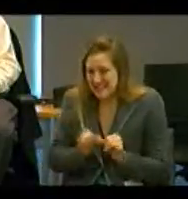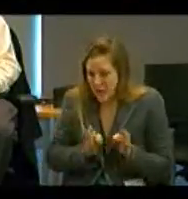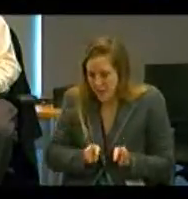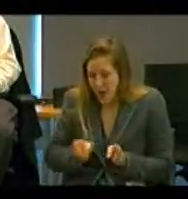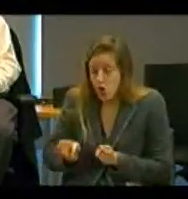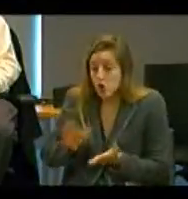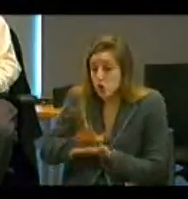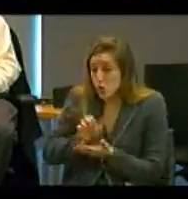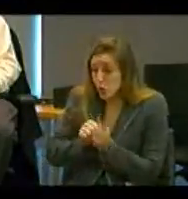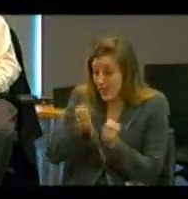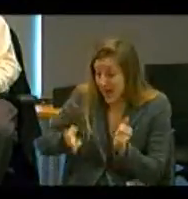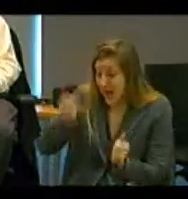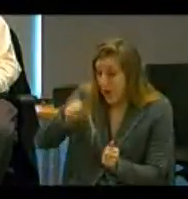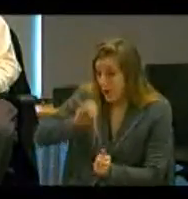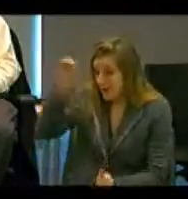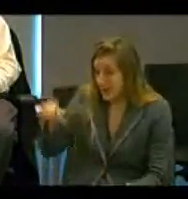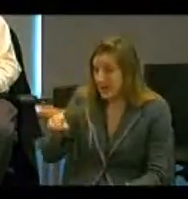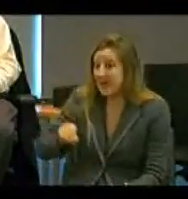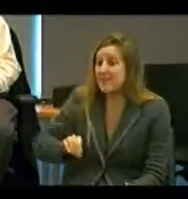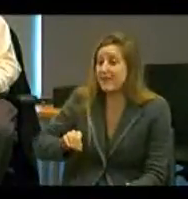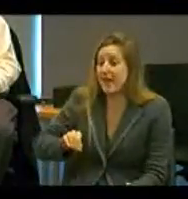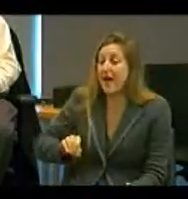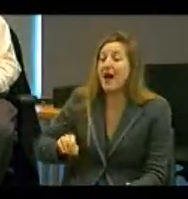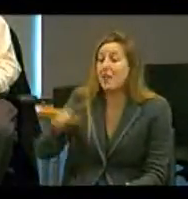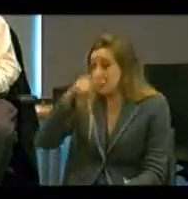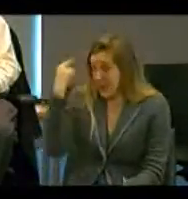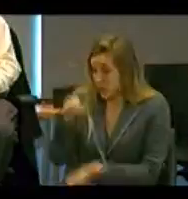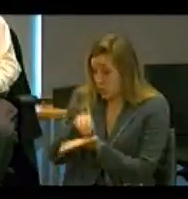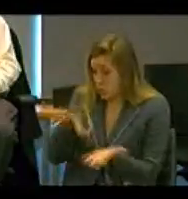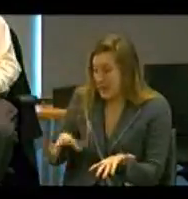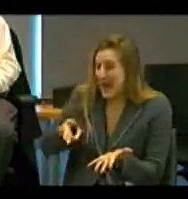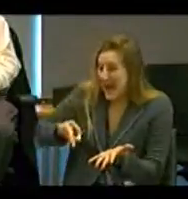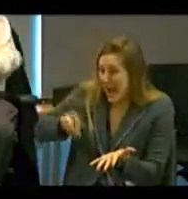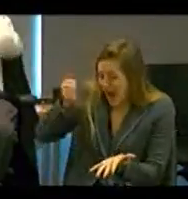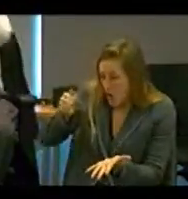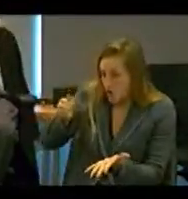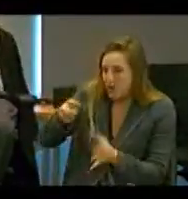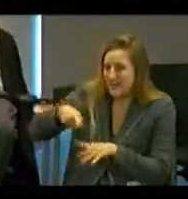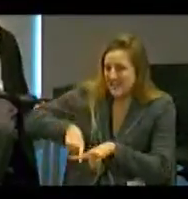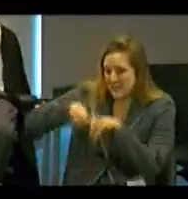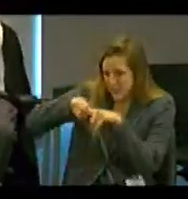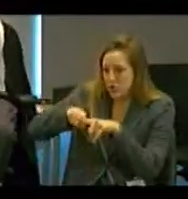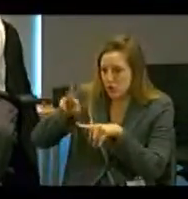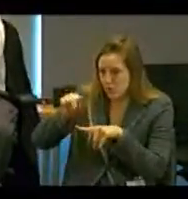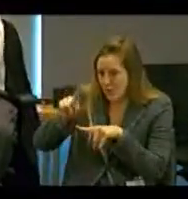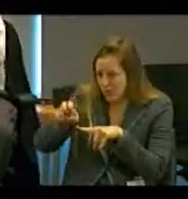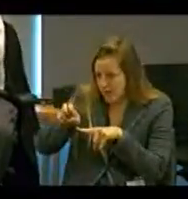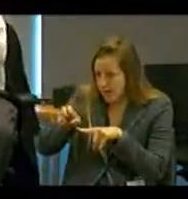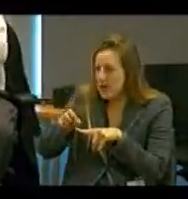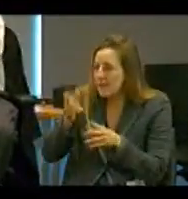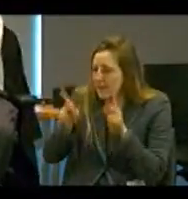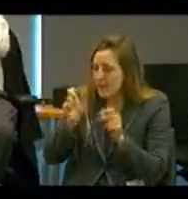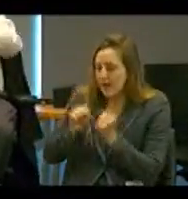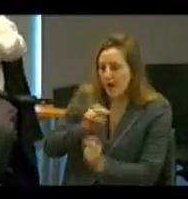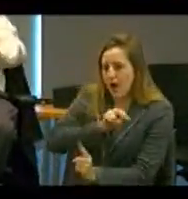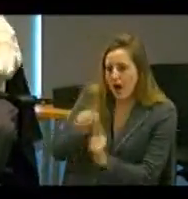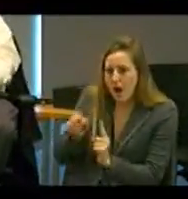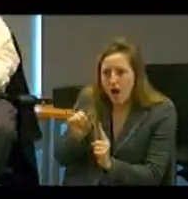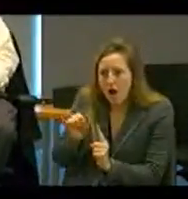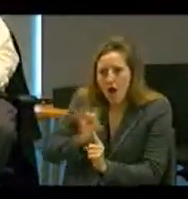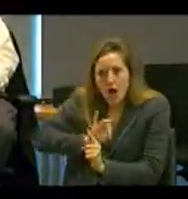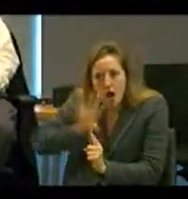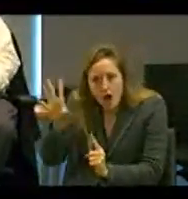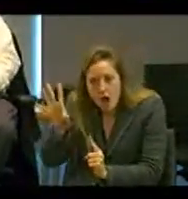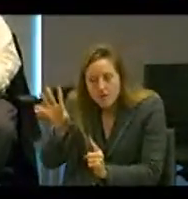schools with higher percentages of African-American students have higher suspension rates. This could be perceived as troubling and could be interpreted as